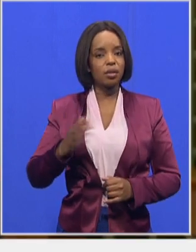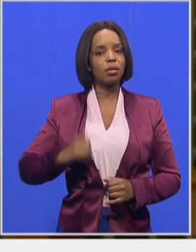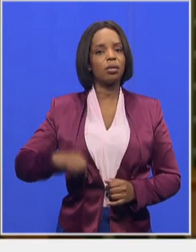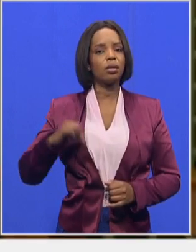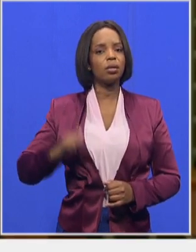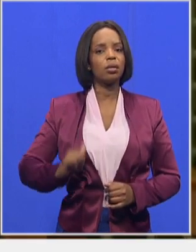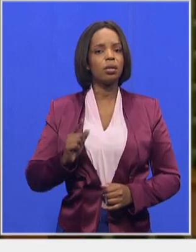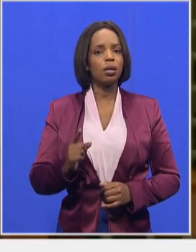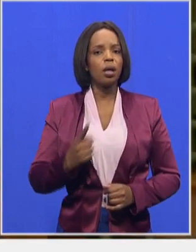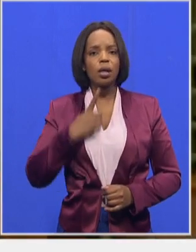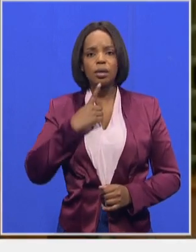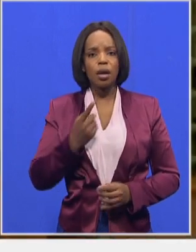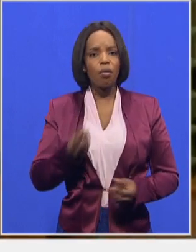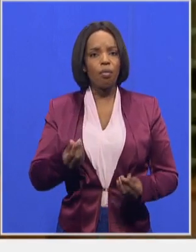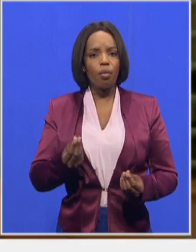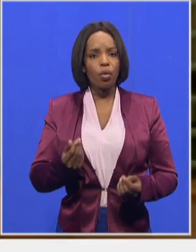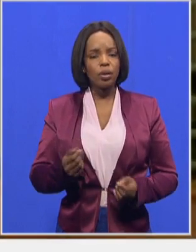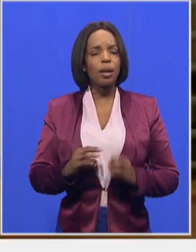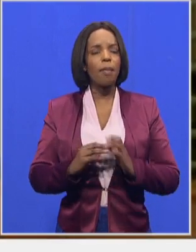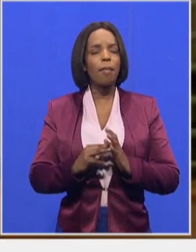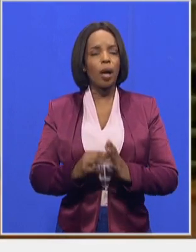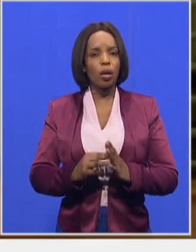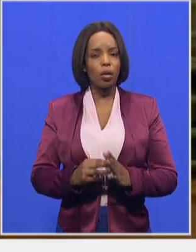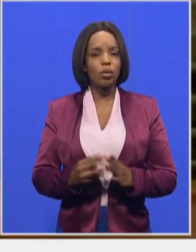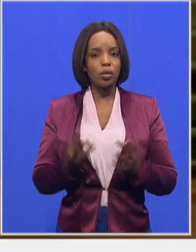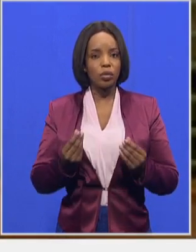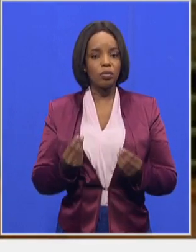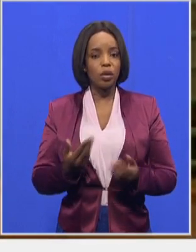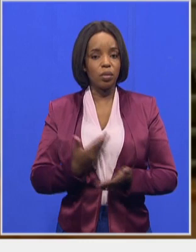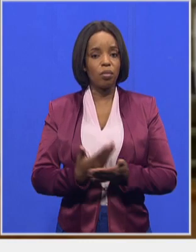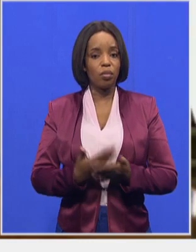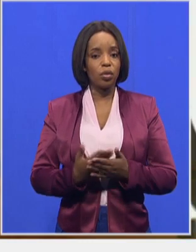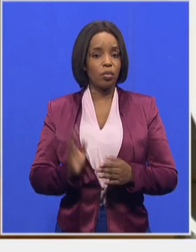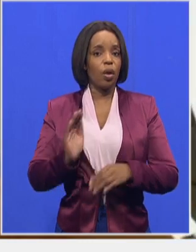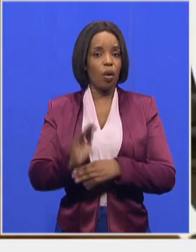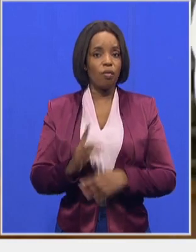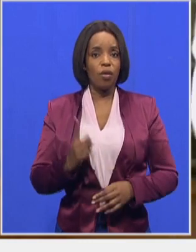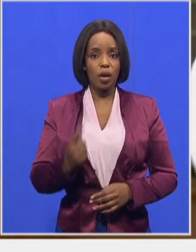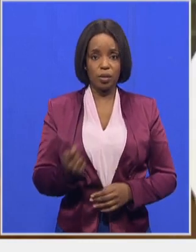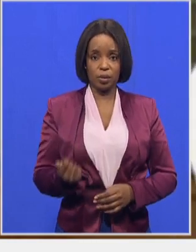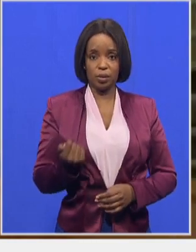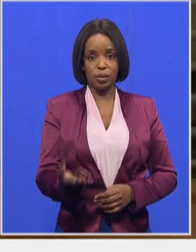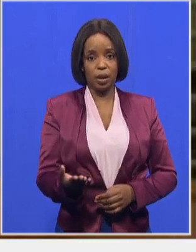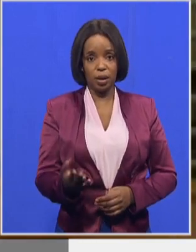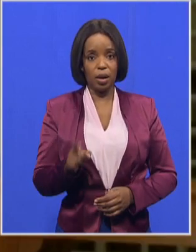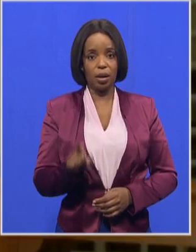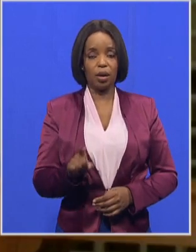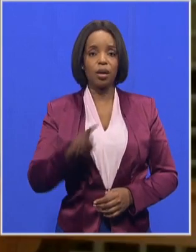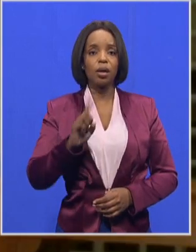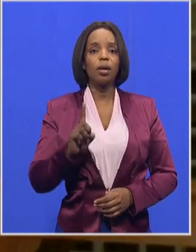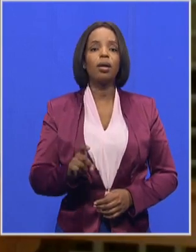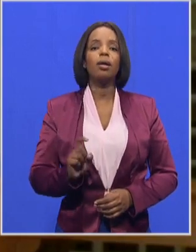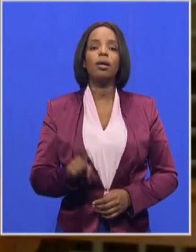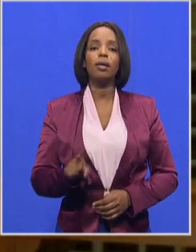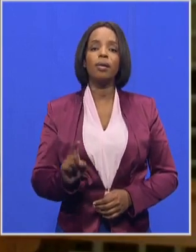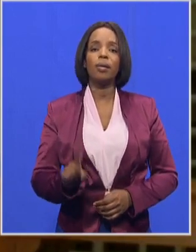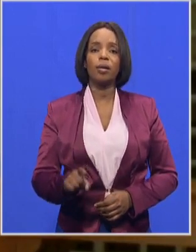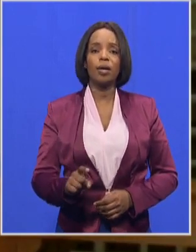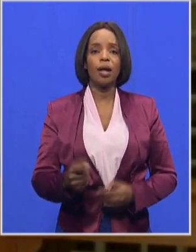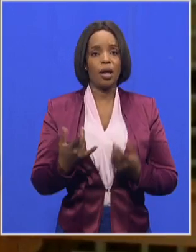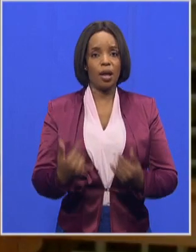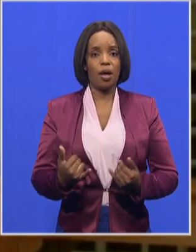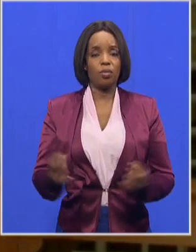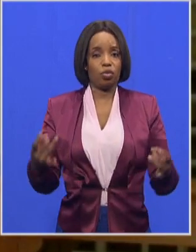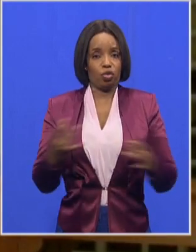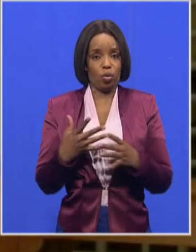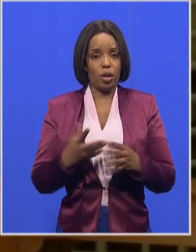millions of rands, which might even have exceeded the value of the tender in question, by the way. You know, so it is very shocking what is happening inside